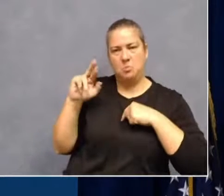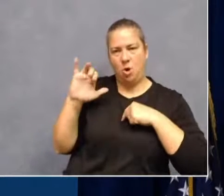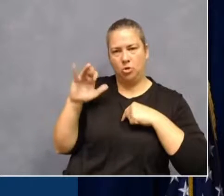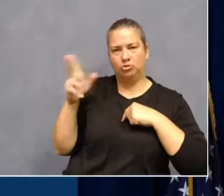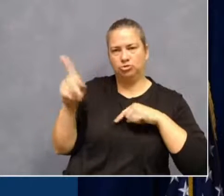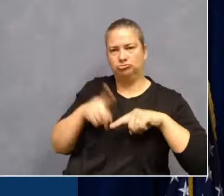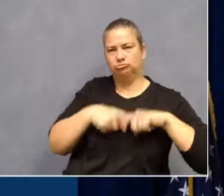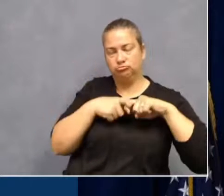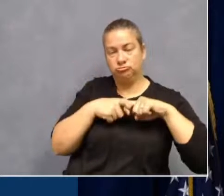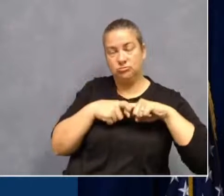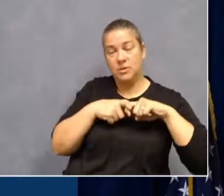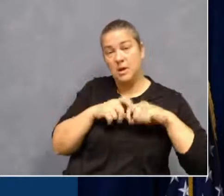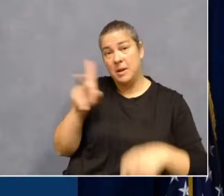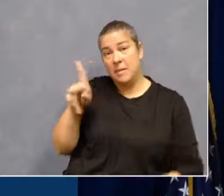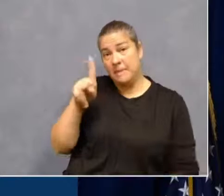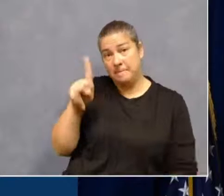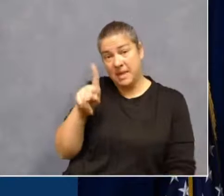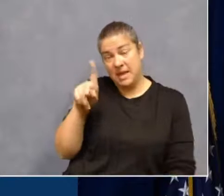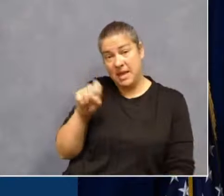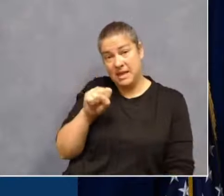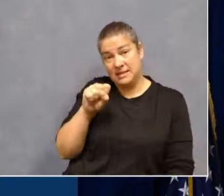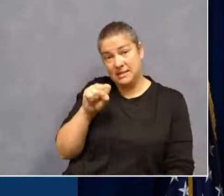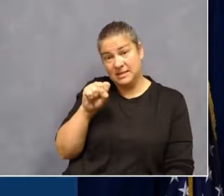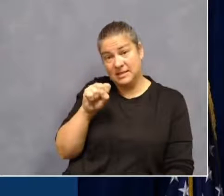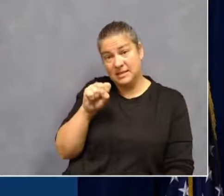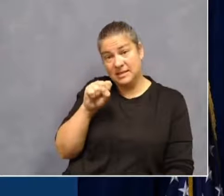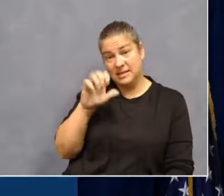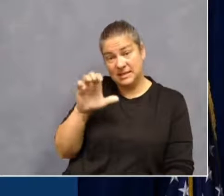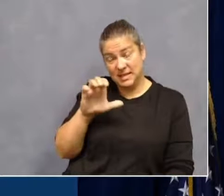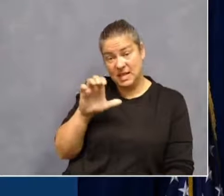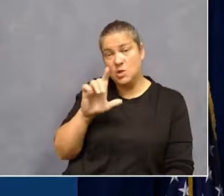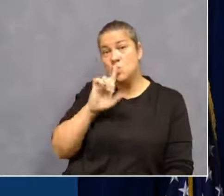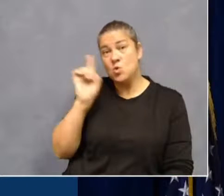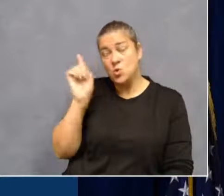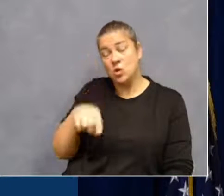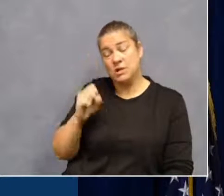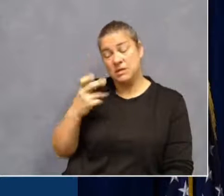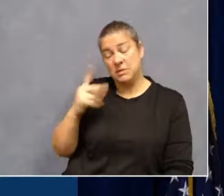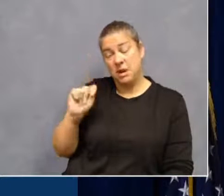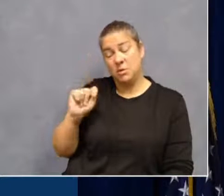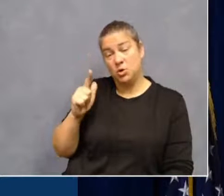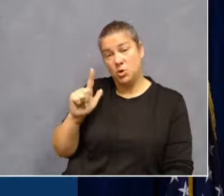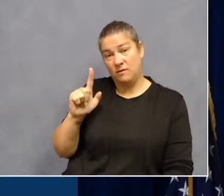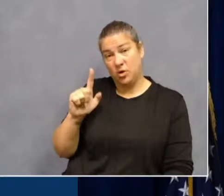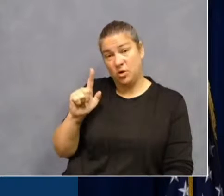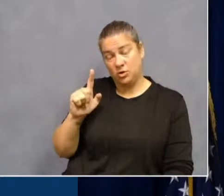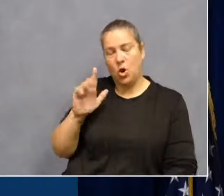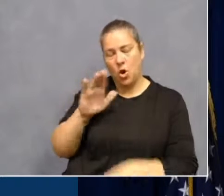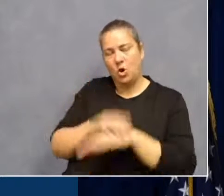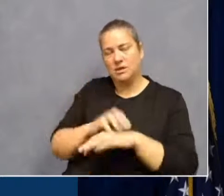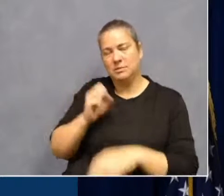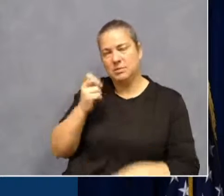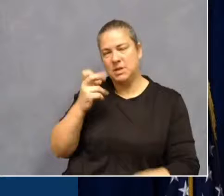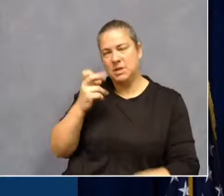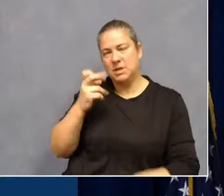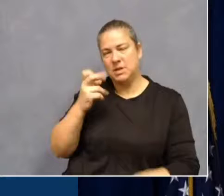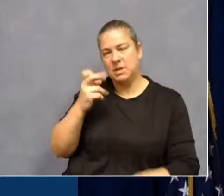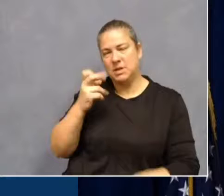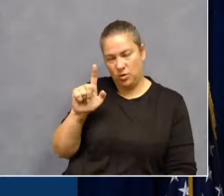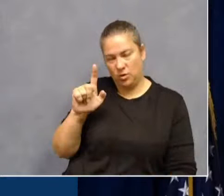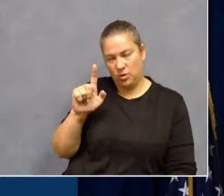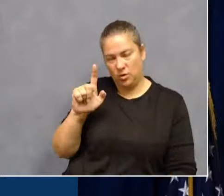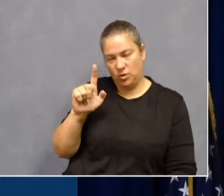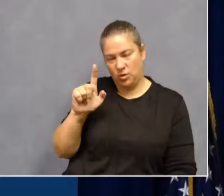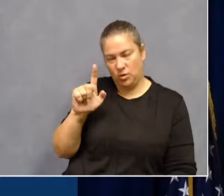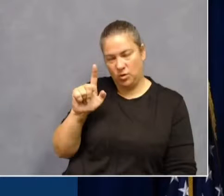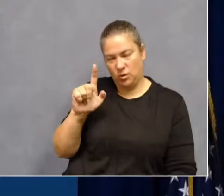the PSC issued an order that on September 21st, that ends its moratorium